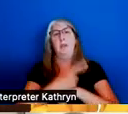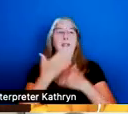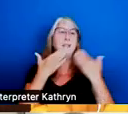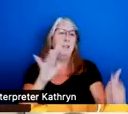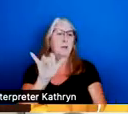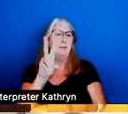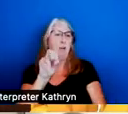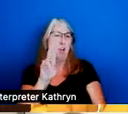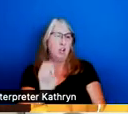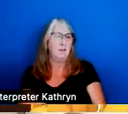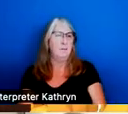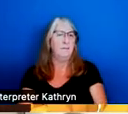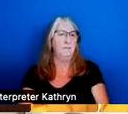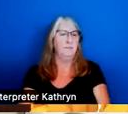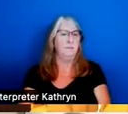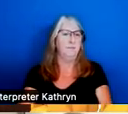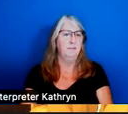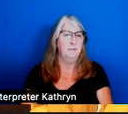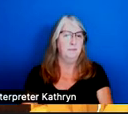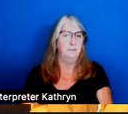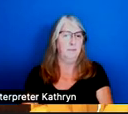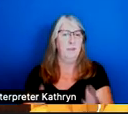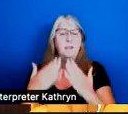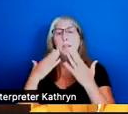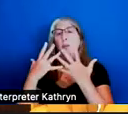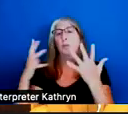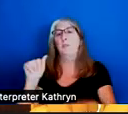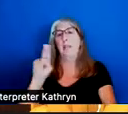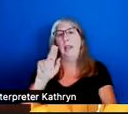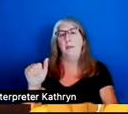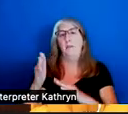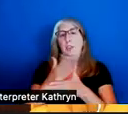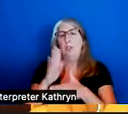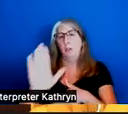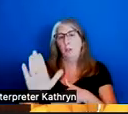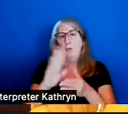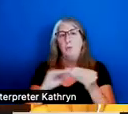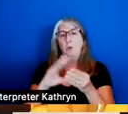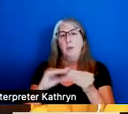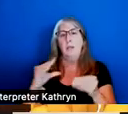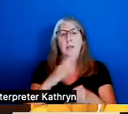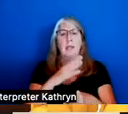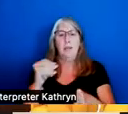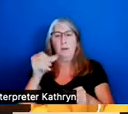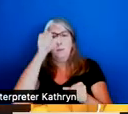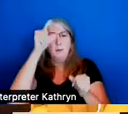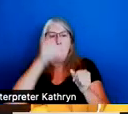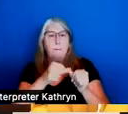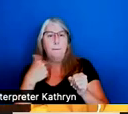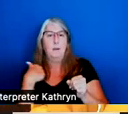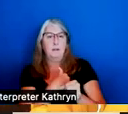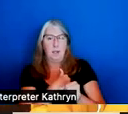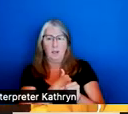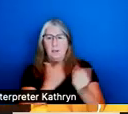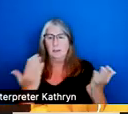Yvonne. Thank you so much, Anna, for sharing your story. And it reminds us at